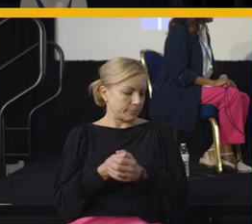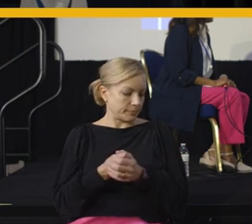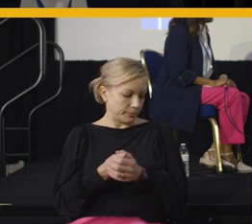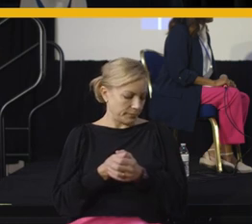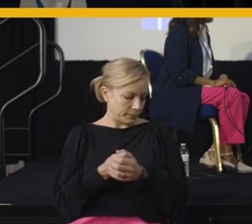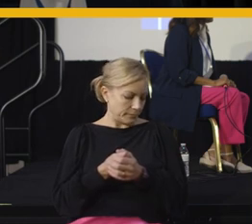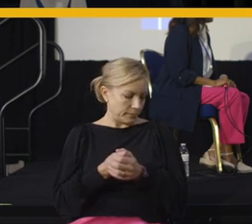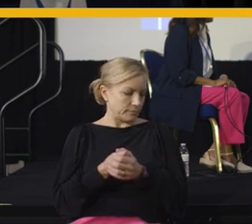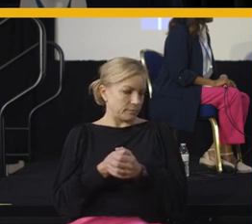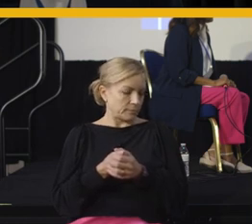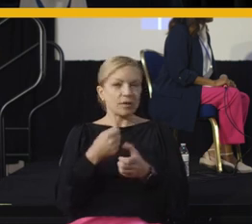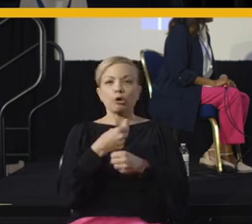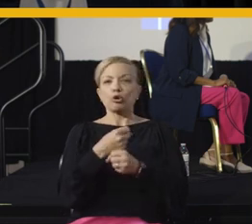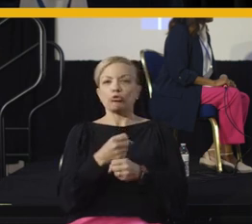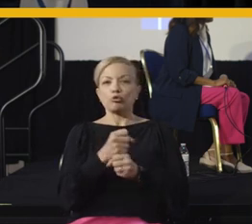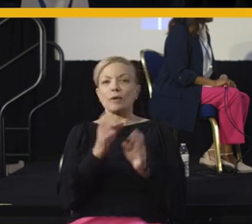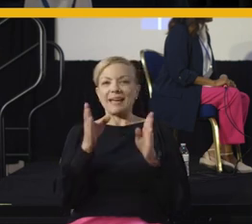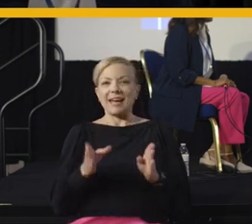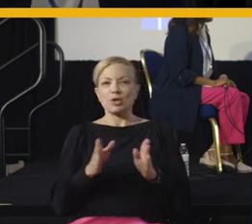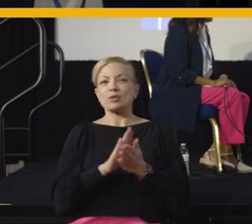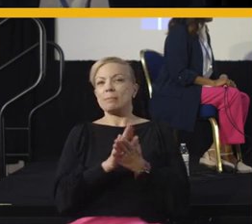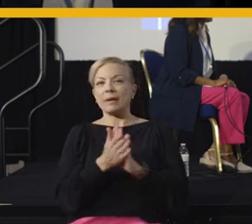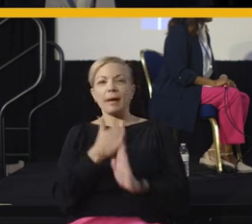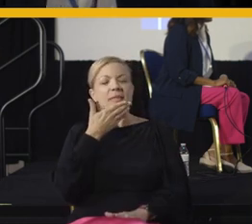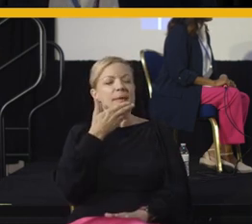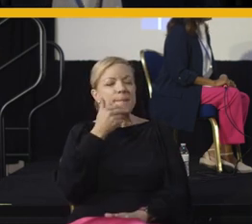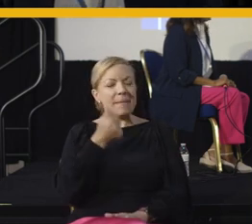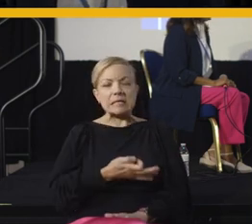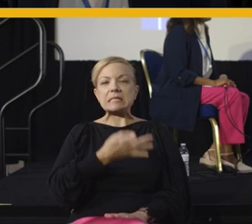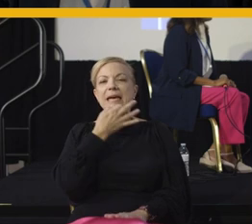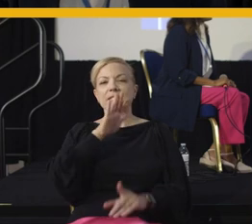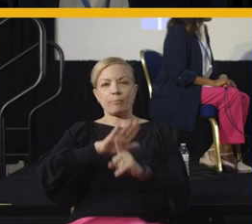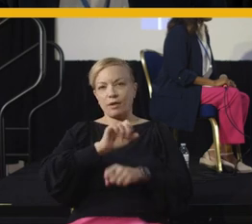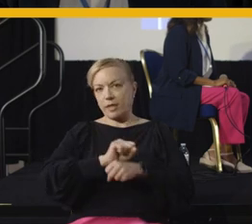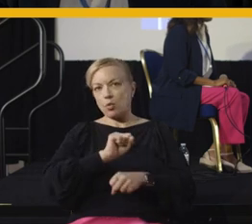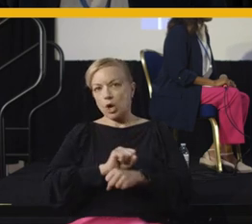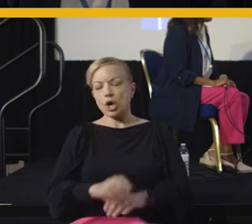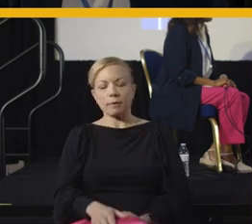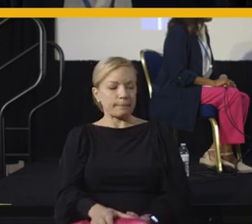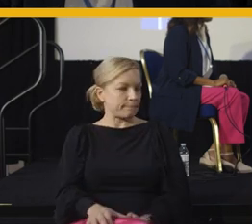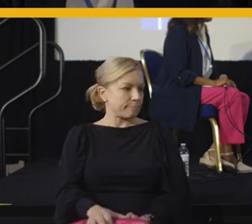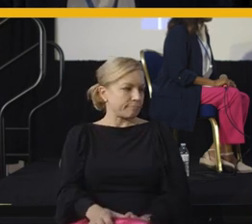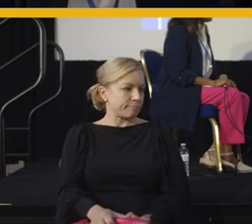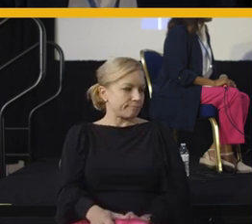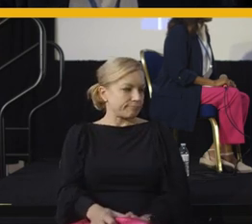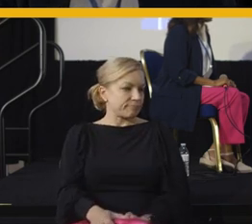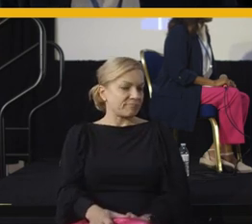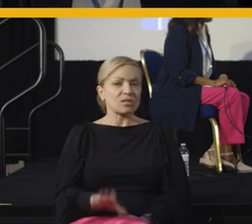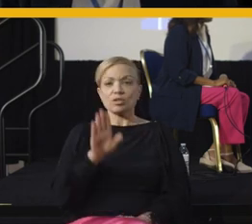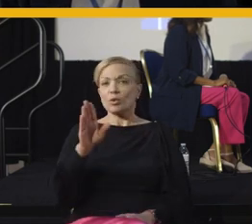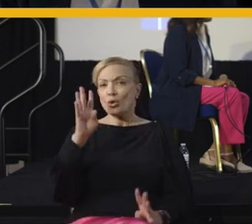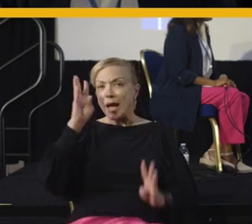of creators being the best experts for their work. So I would say to not be afraid to bring